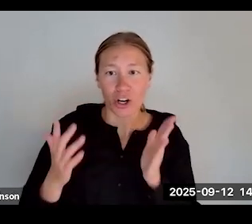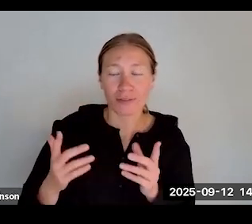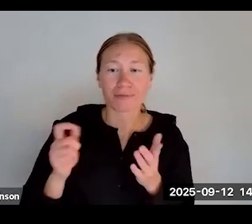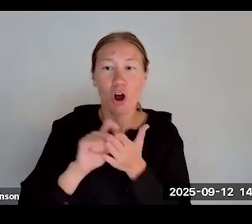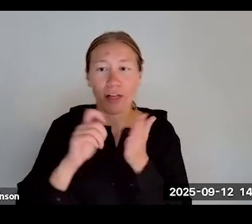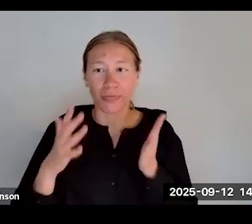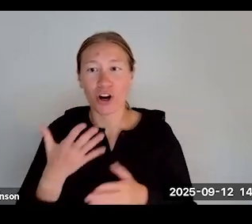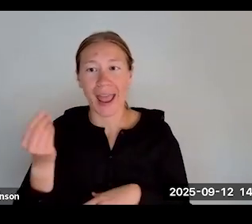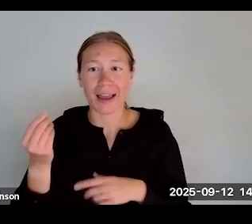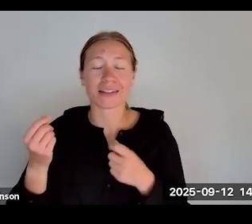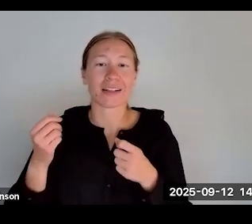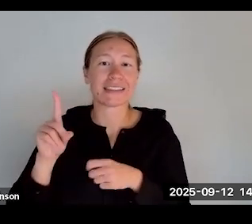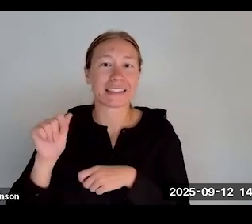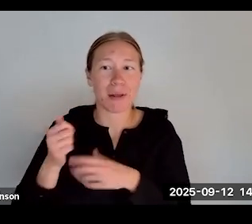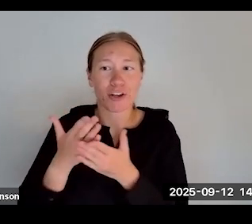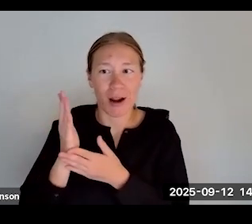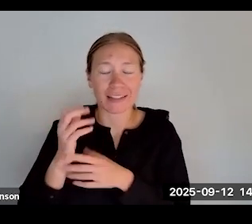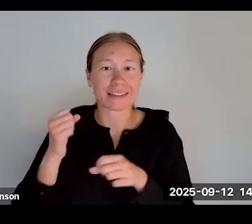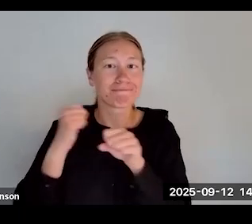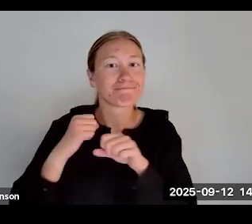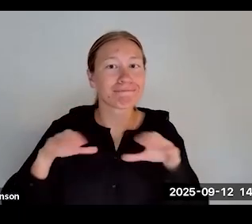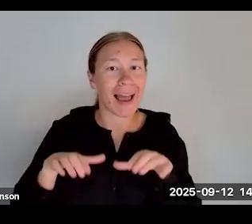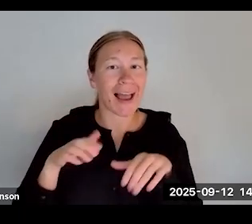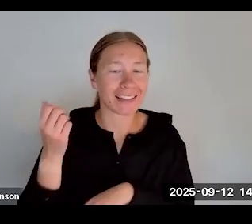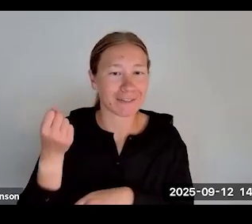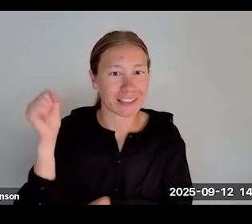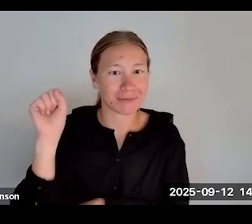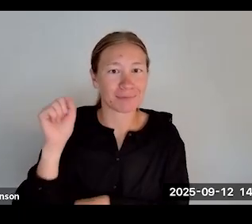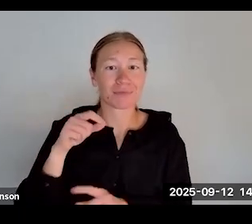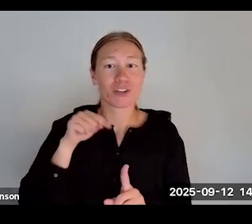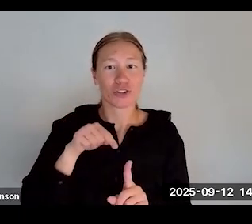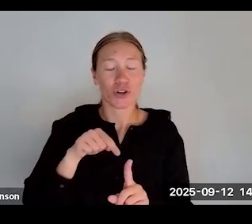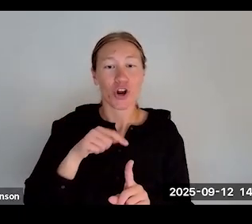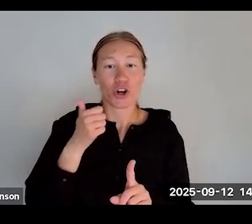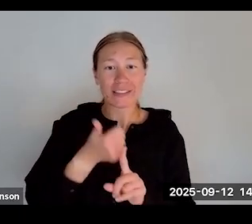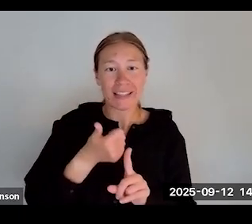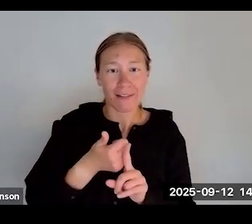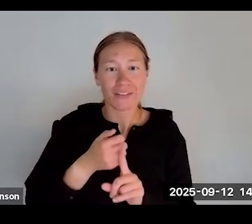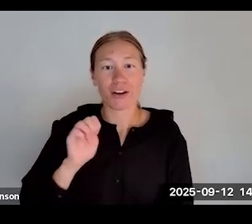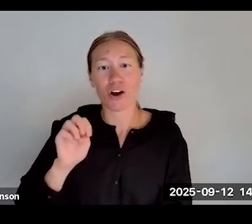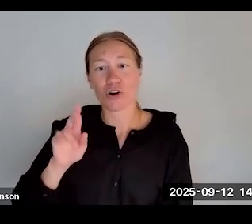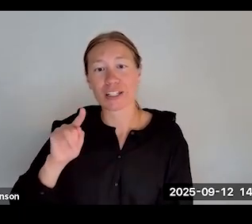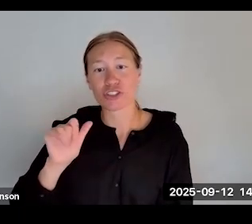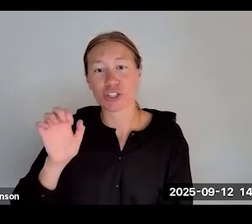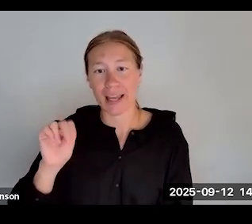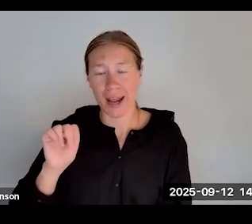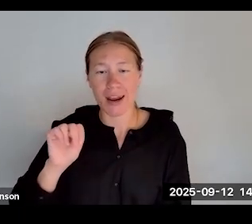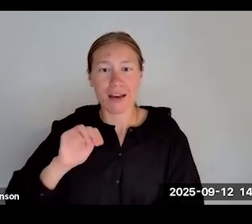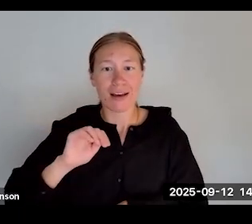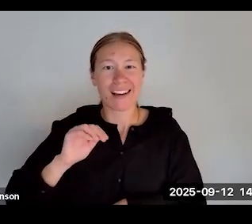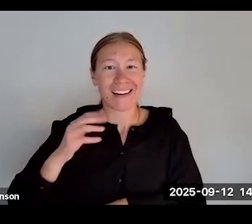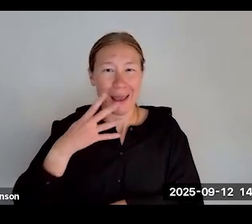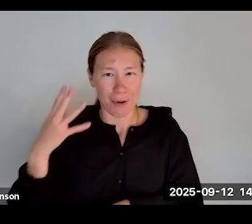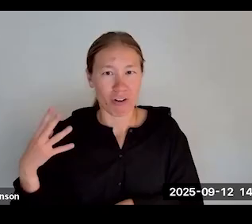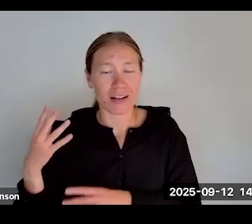This memoir recounts Haben's experiences growing up as the daughter of Eritrean immigrants, navigating life as a deafblind